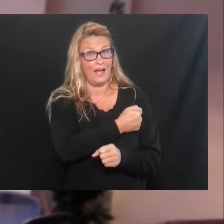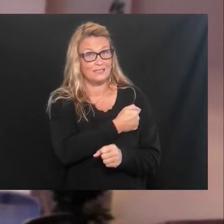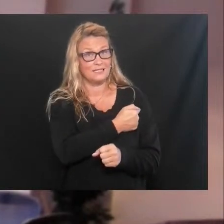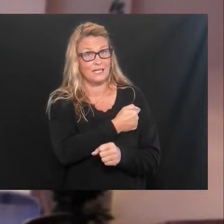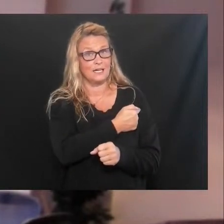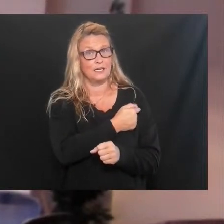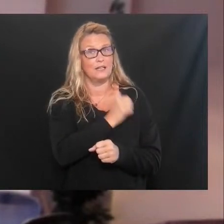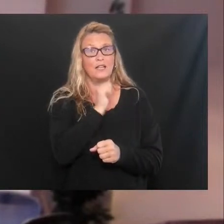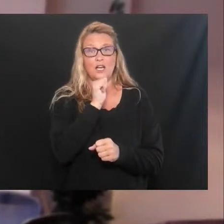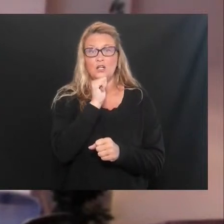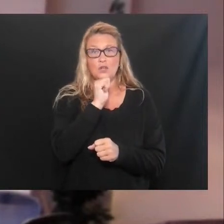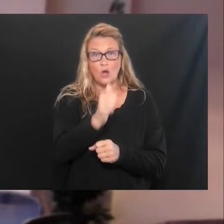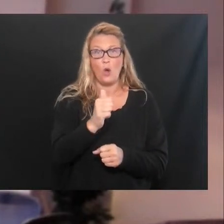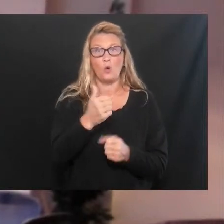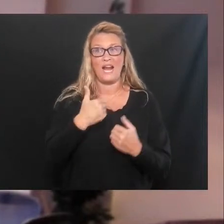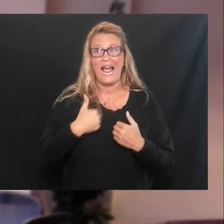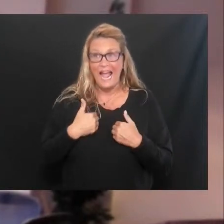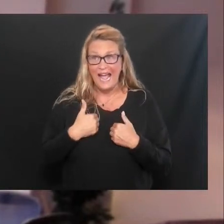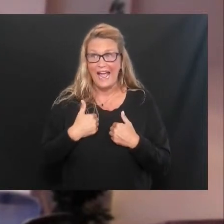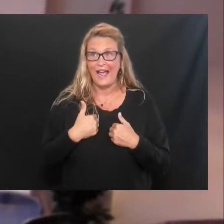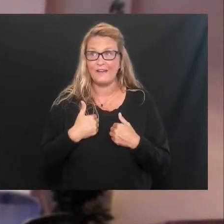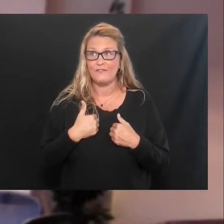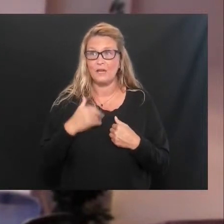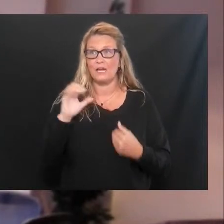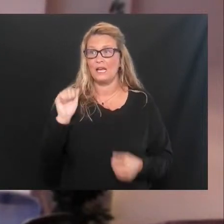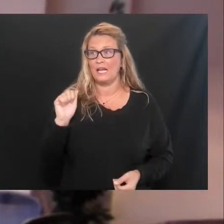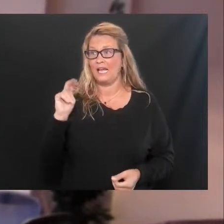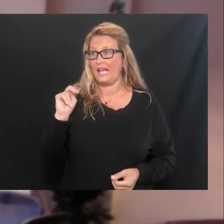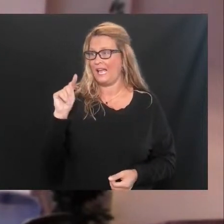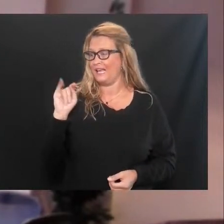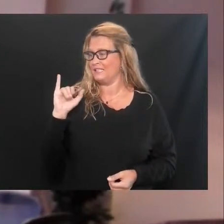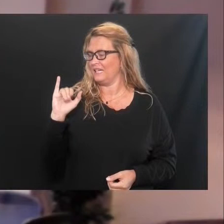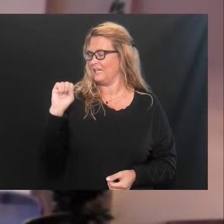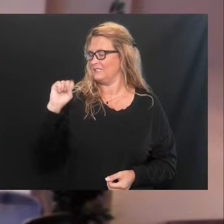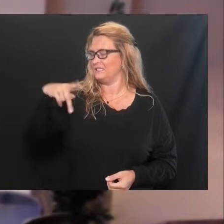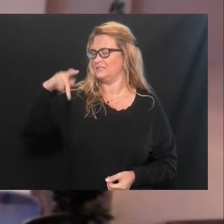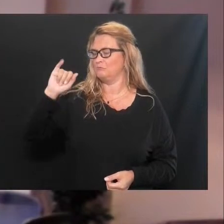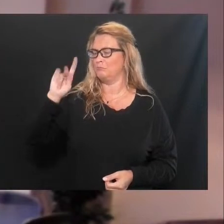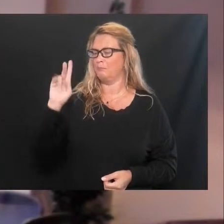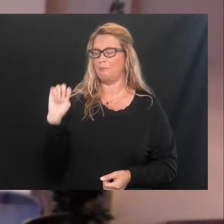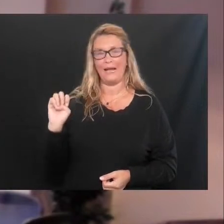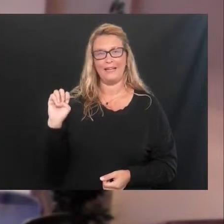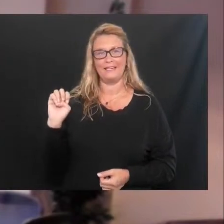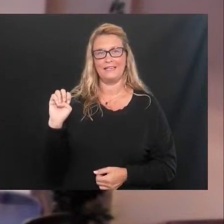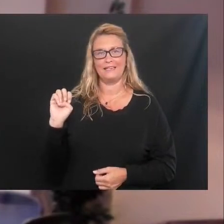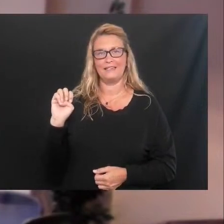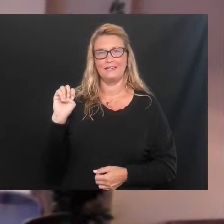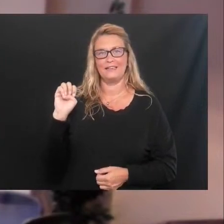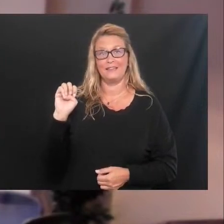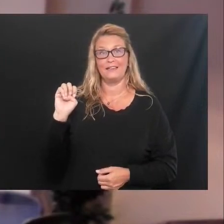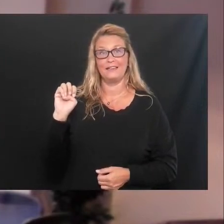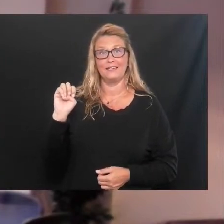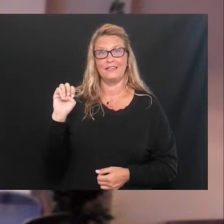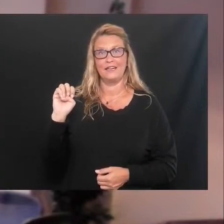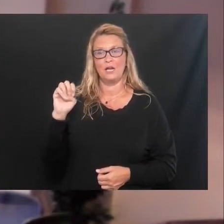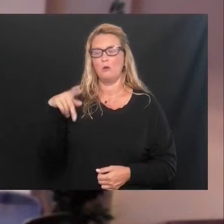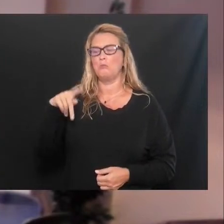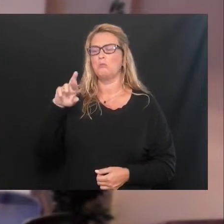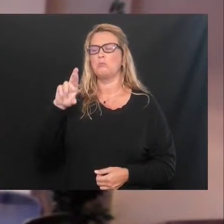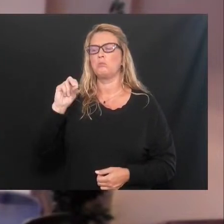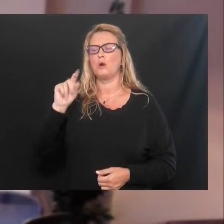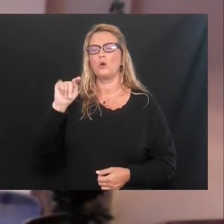that do not have any measurable anti-spike antibodies in them, which the spike